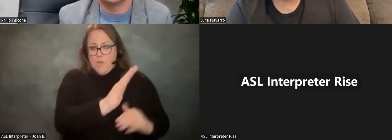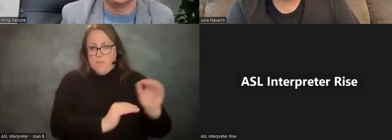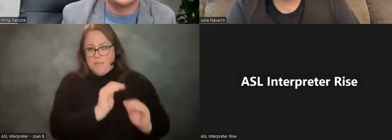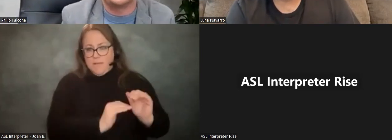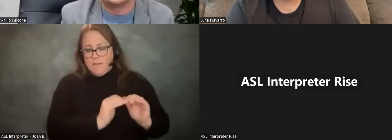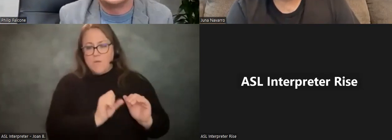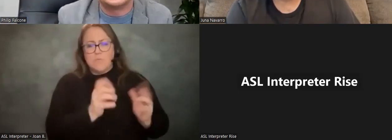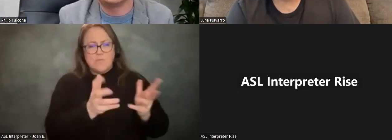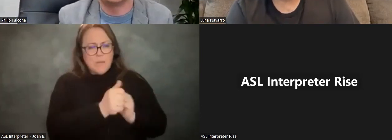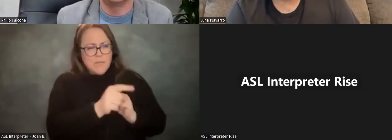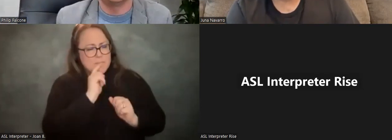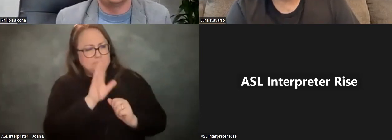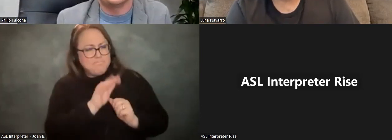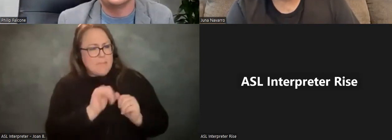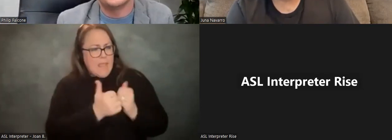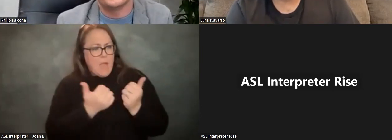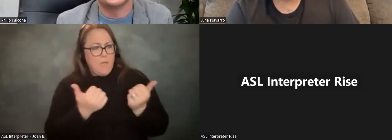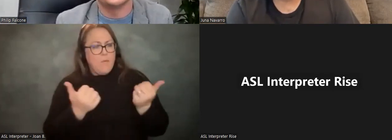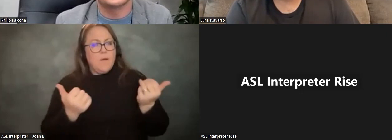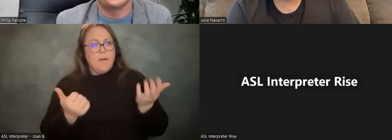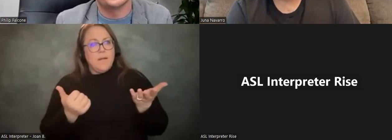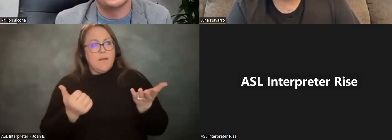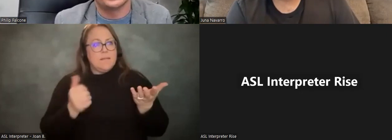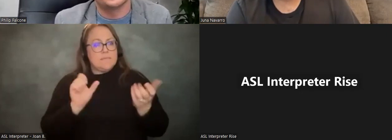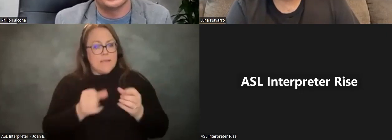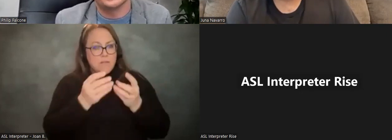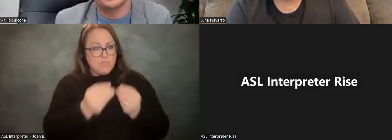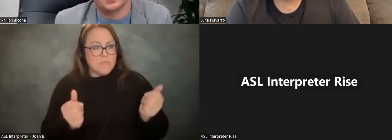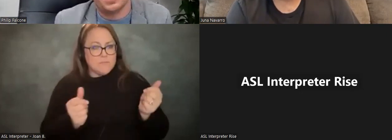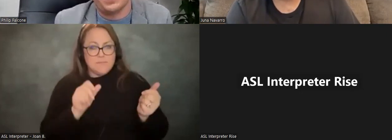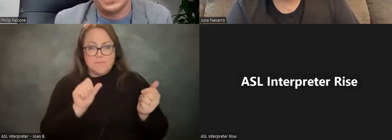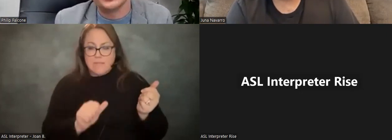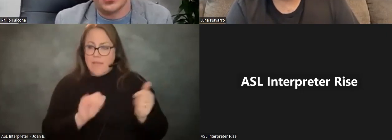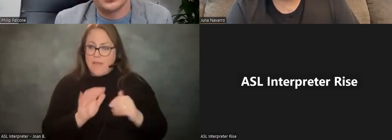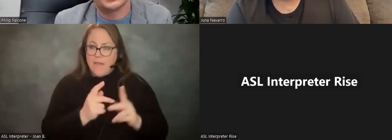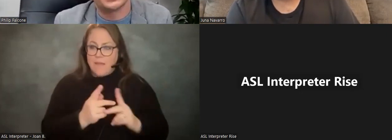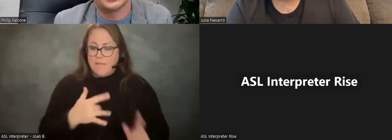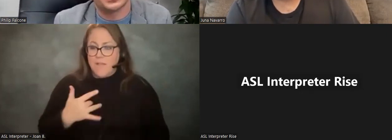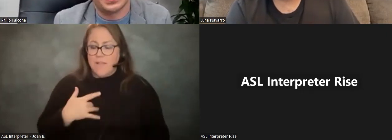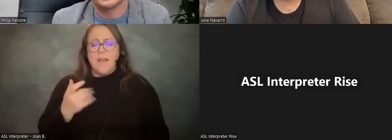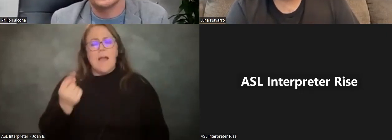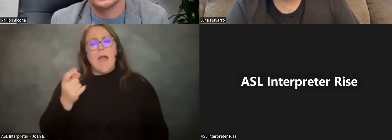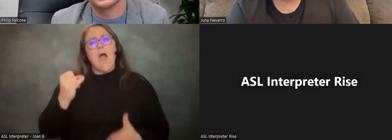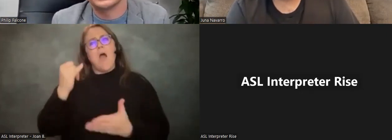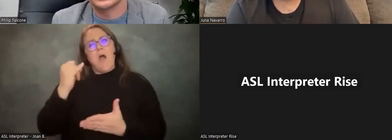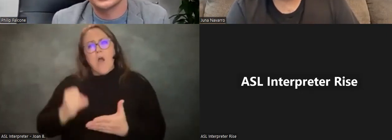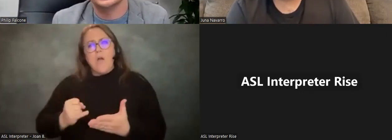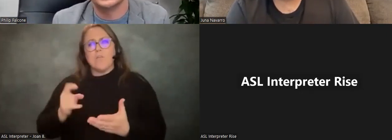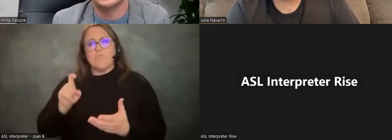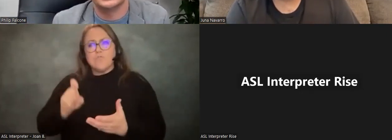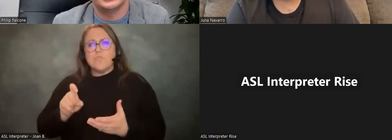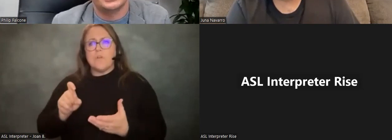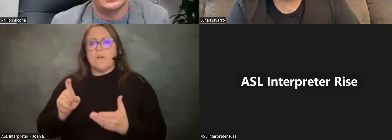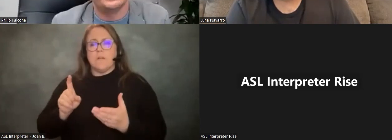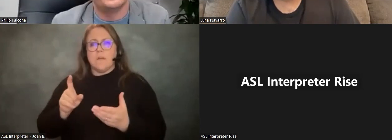them to see what can be done to maybe address some of those feelings, because even though art is supposed to encourage